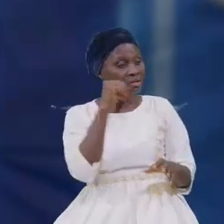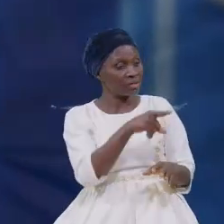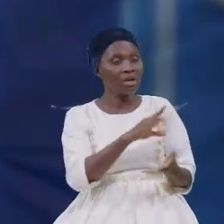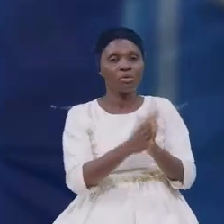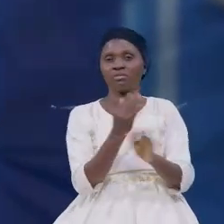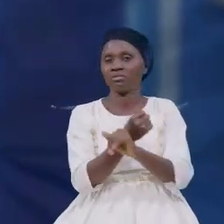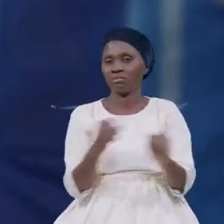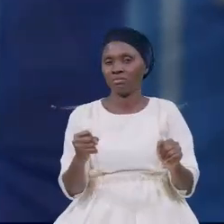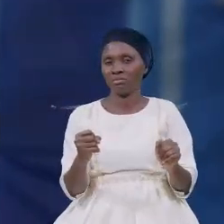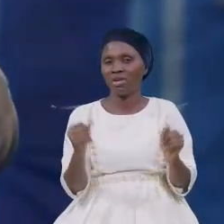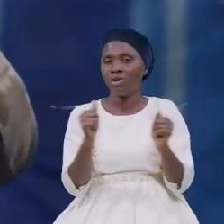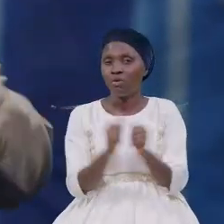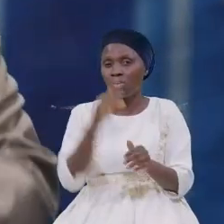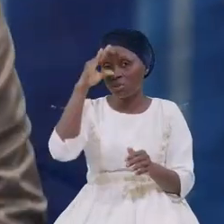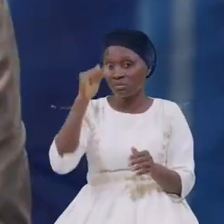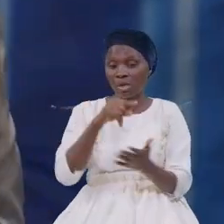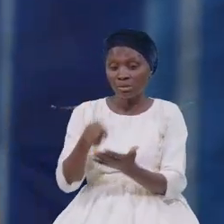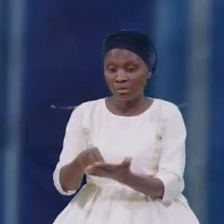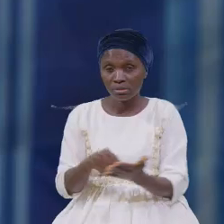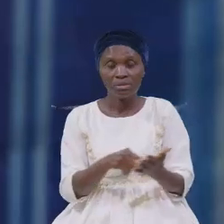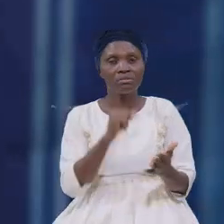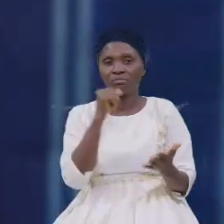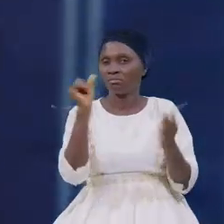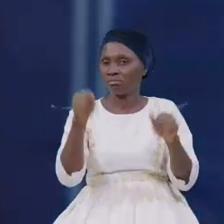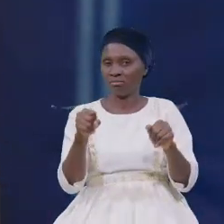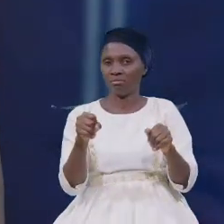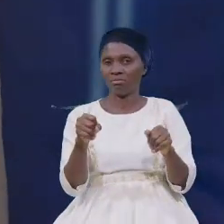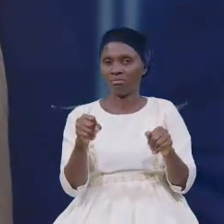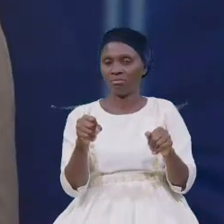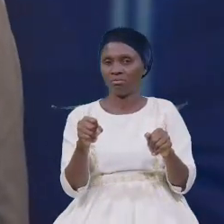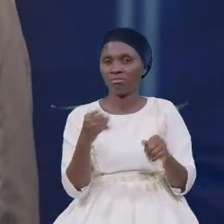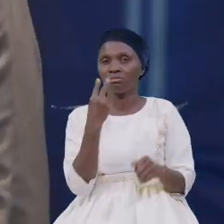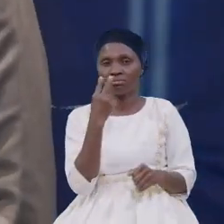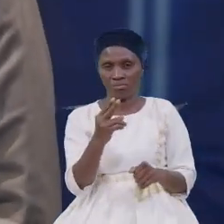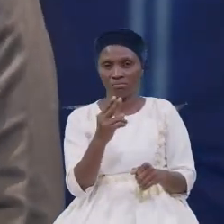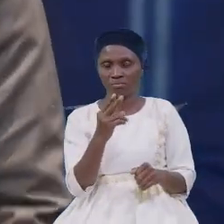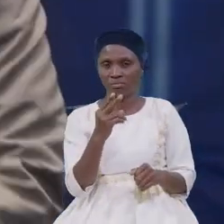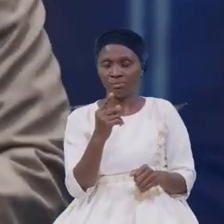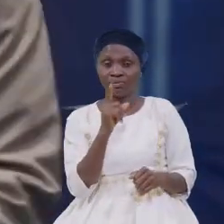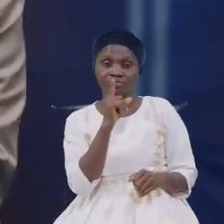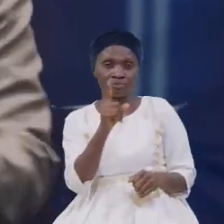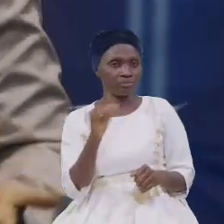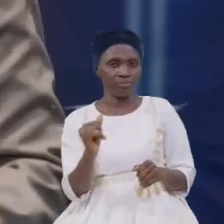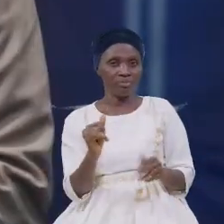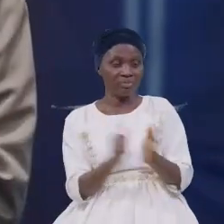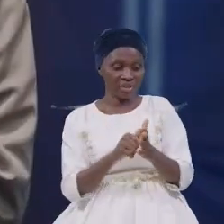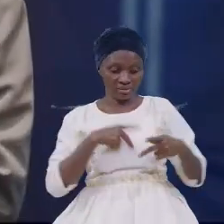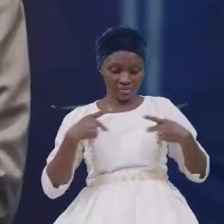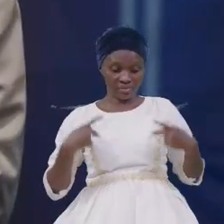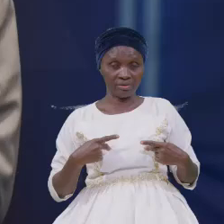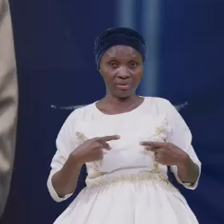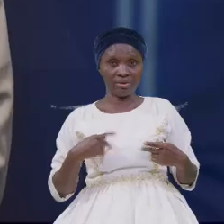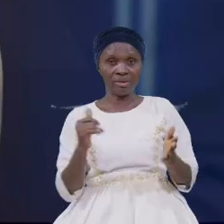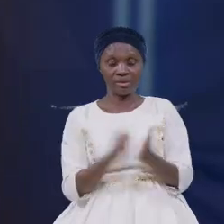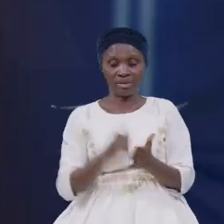is impossible. Obviously that Pharisee that accommodated and invited Jesus to